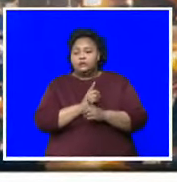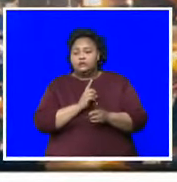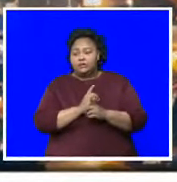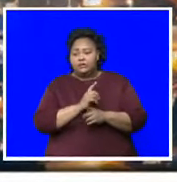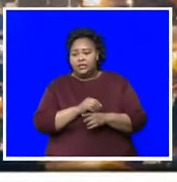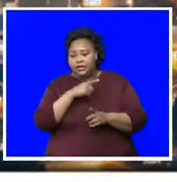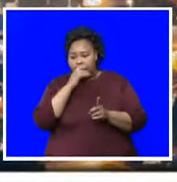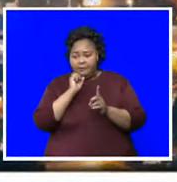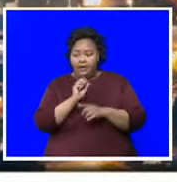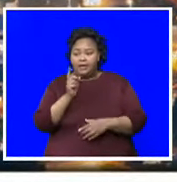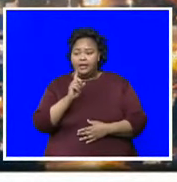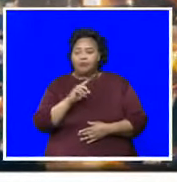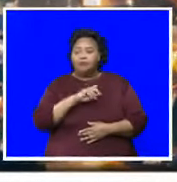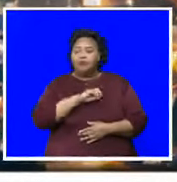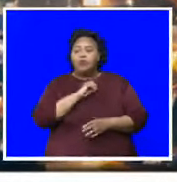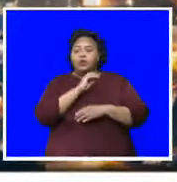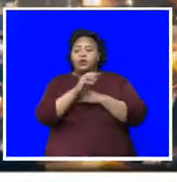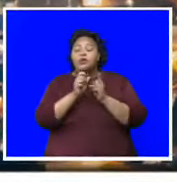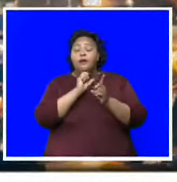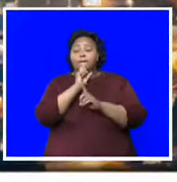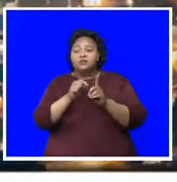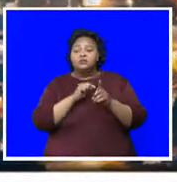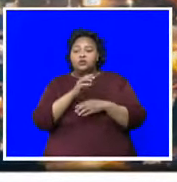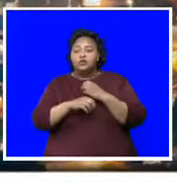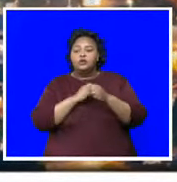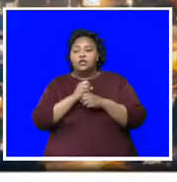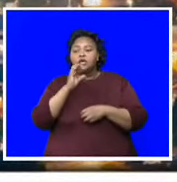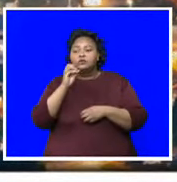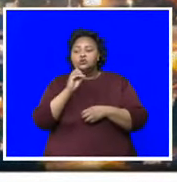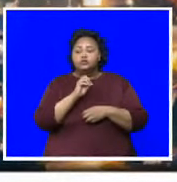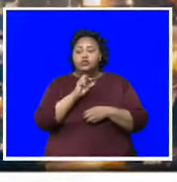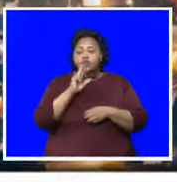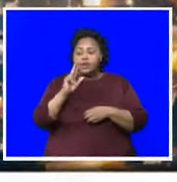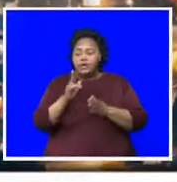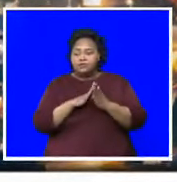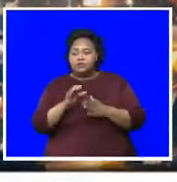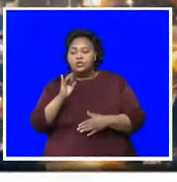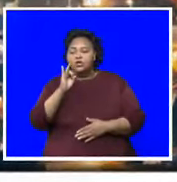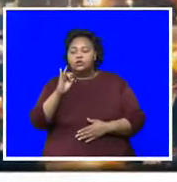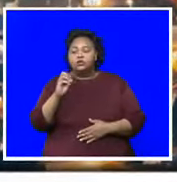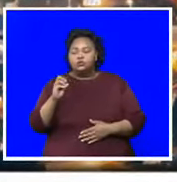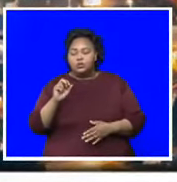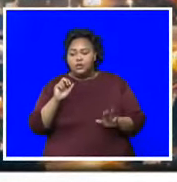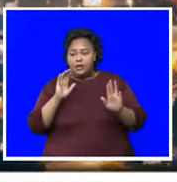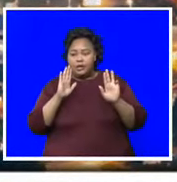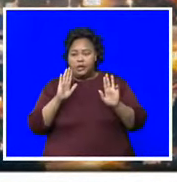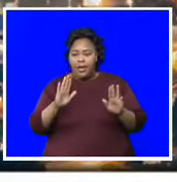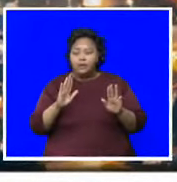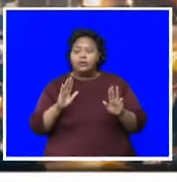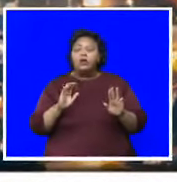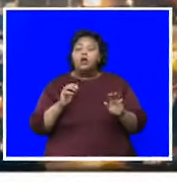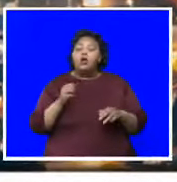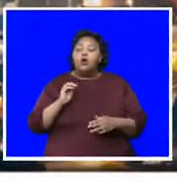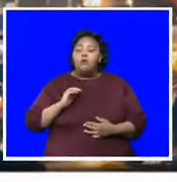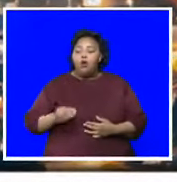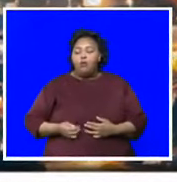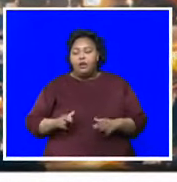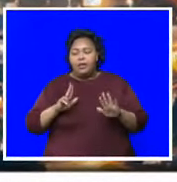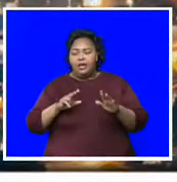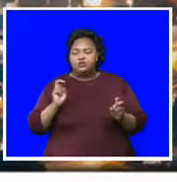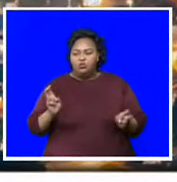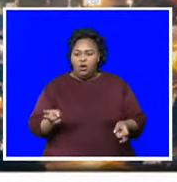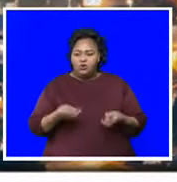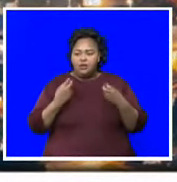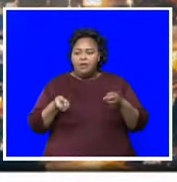and 2009. The Crown has led forensic expert Captain Swasti Khuri, who testified about the DNA evidence